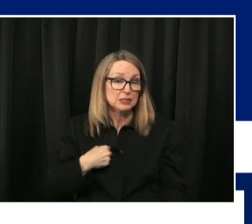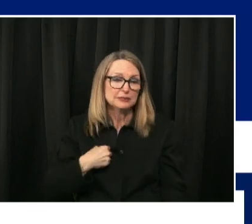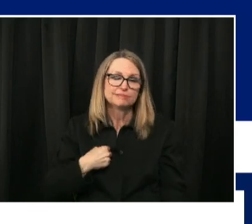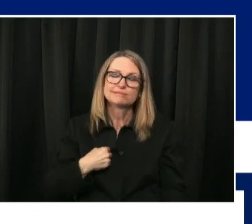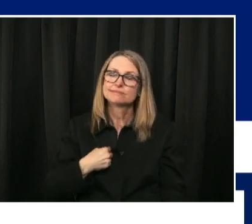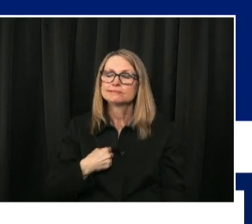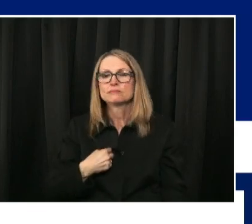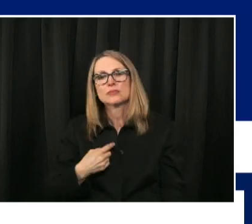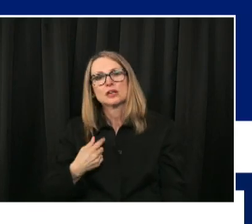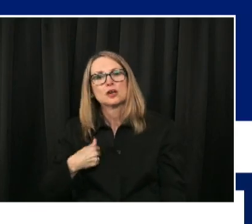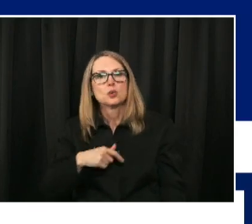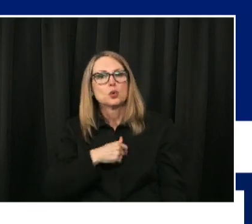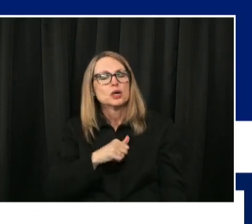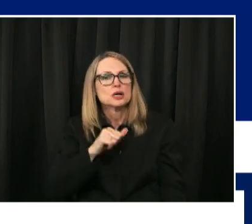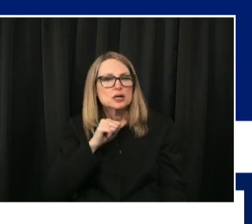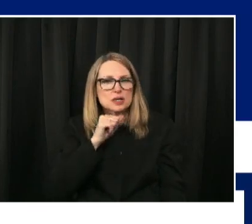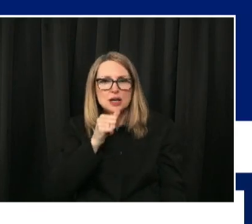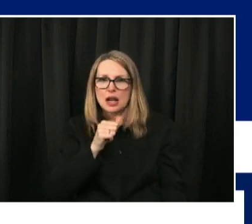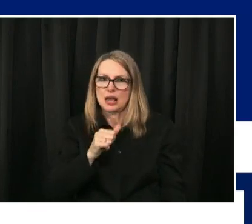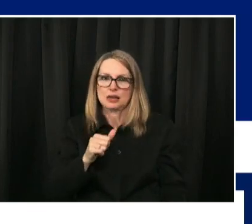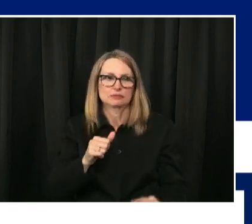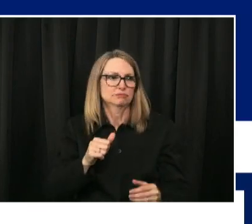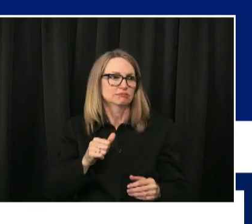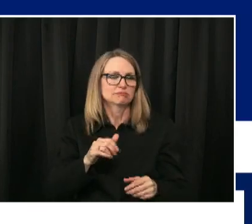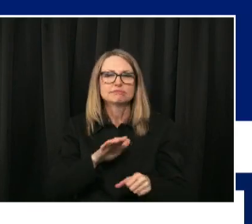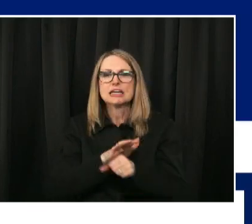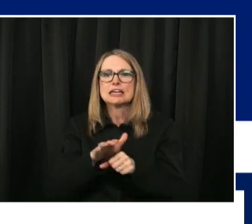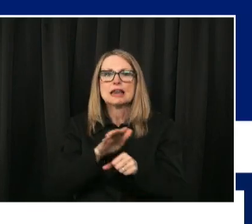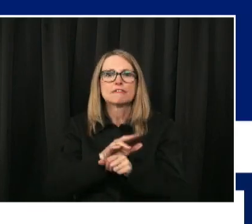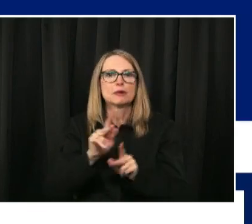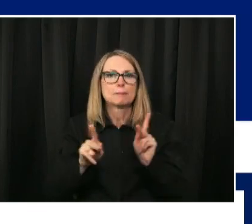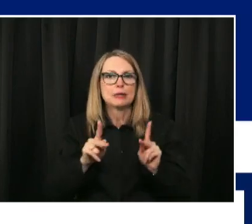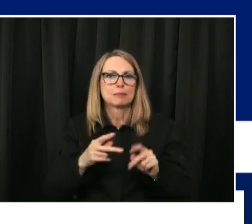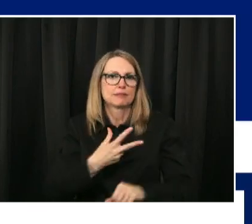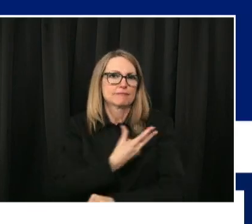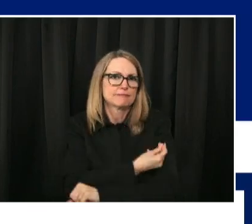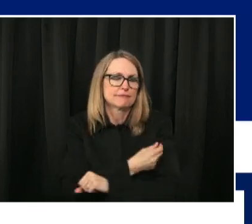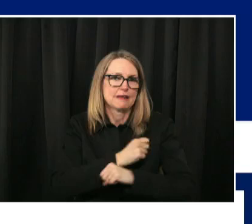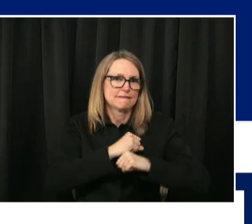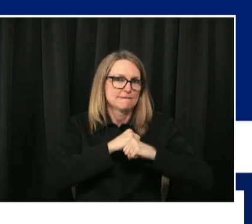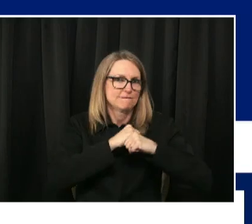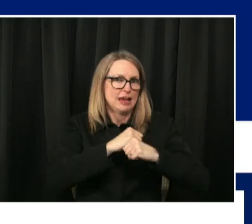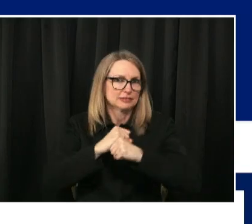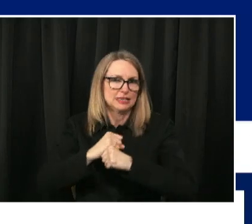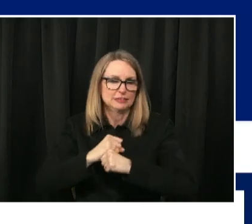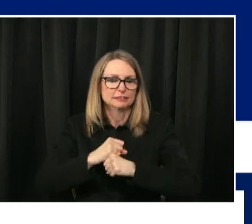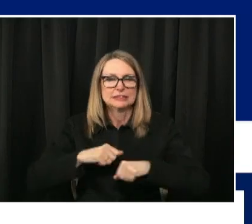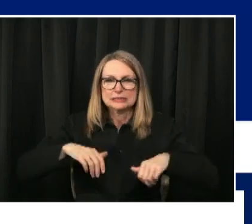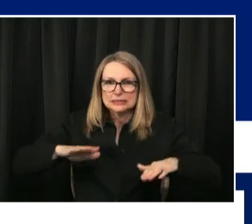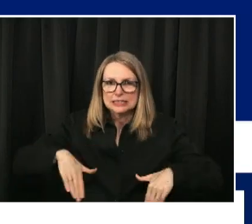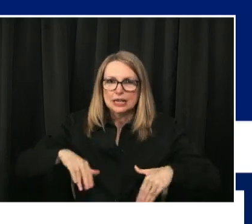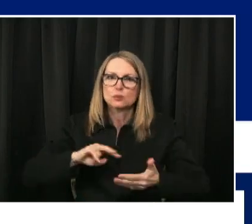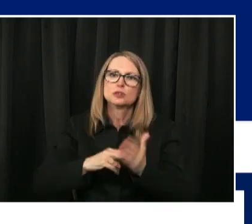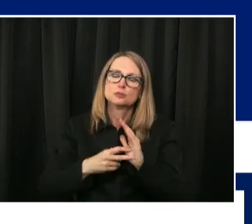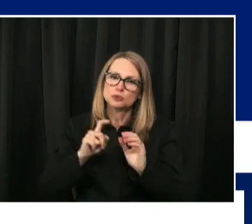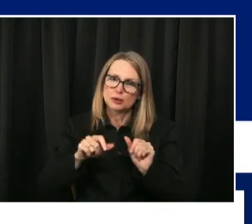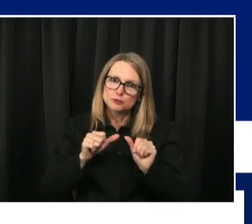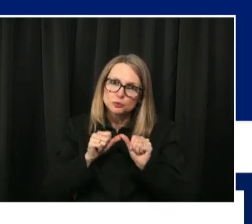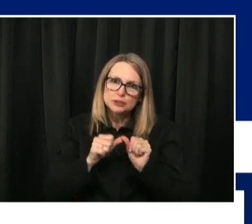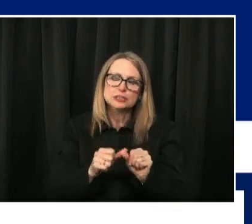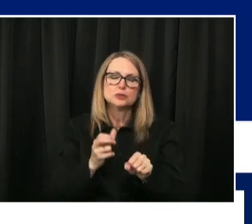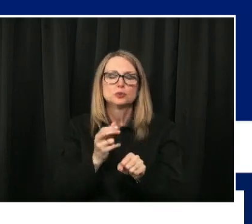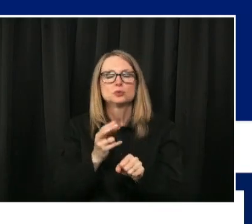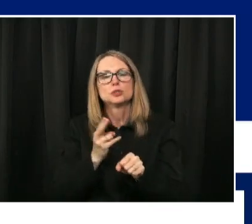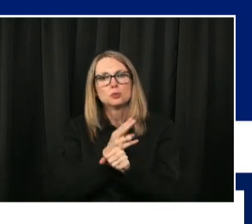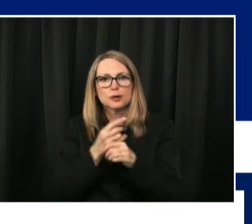have population level protection from the vaccine. It indicates to me that we really continue to need the strategies that we have been using, mask wearing,